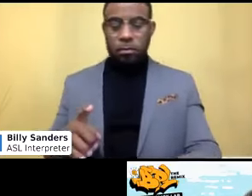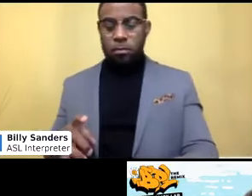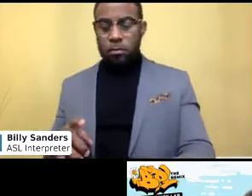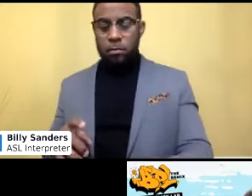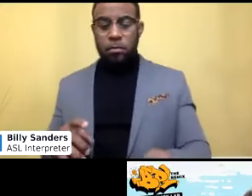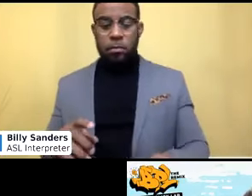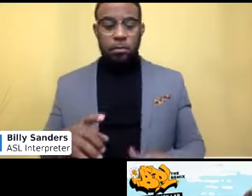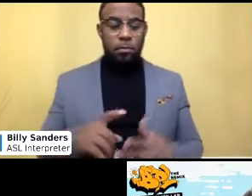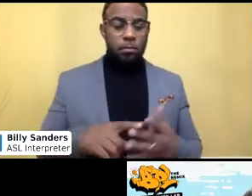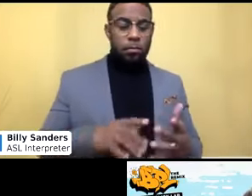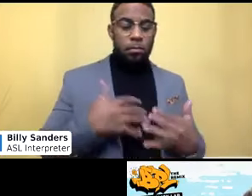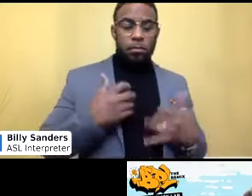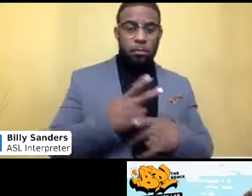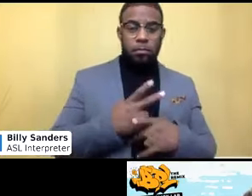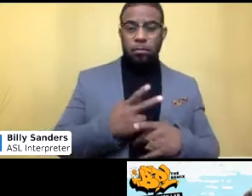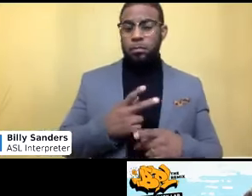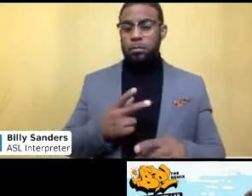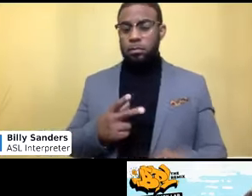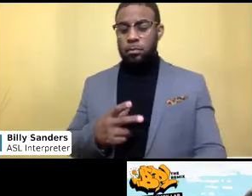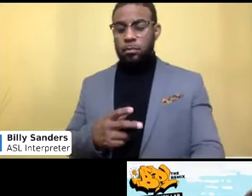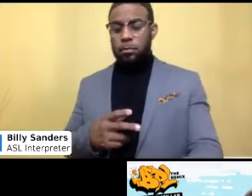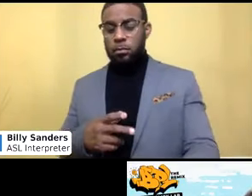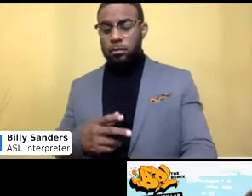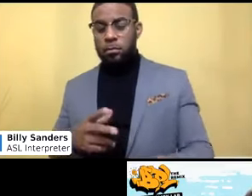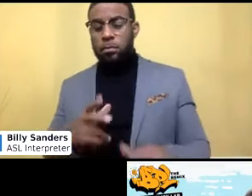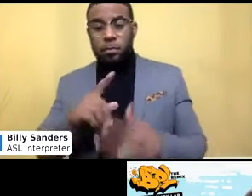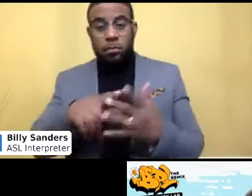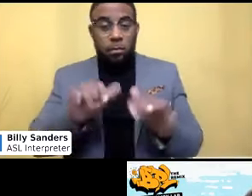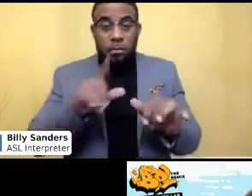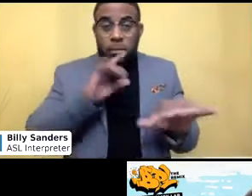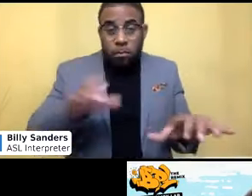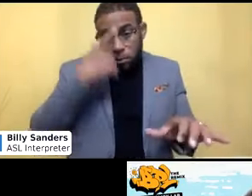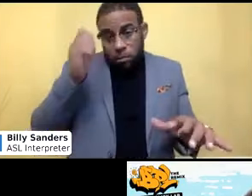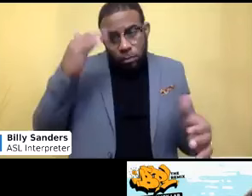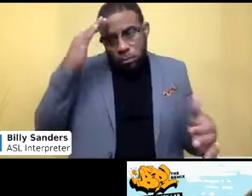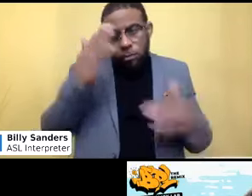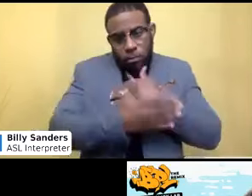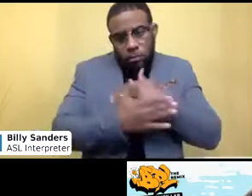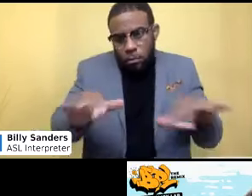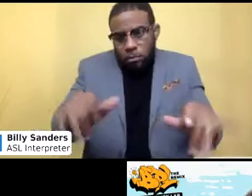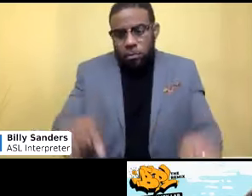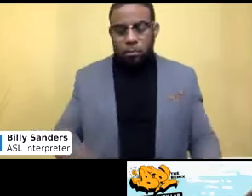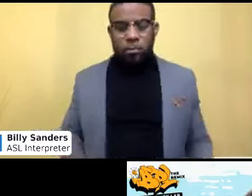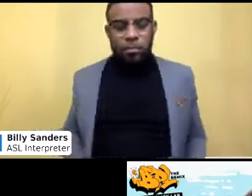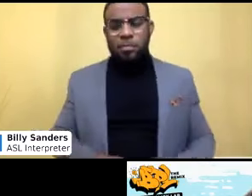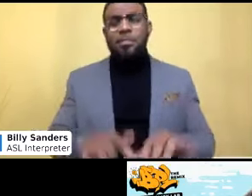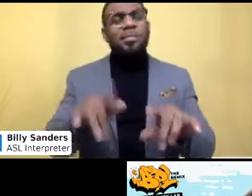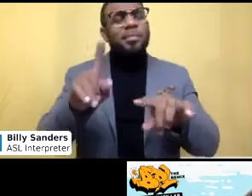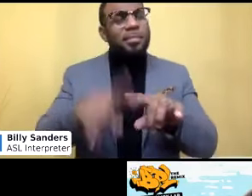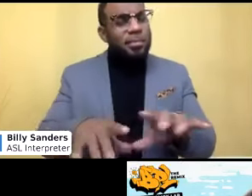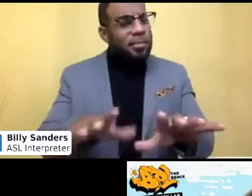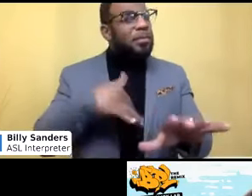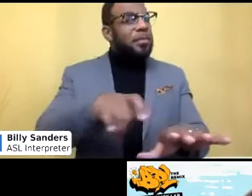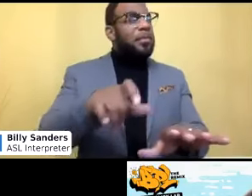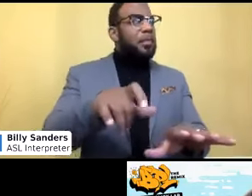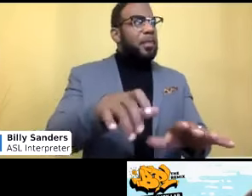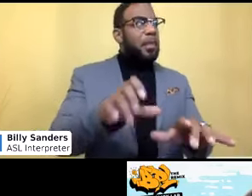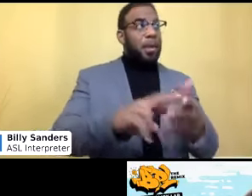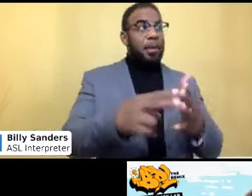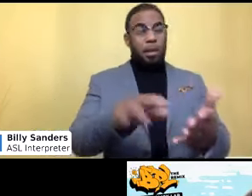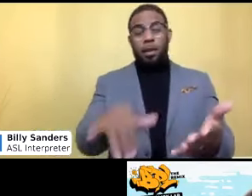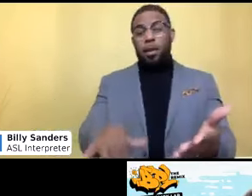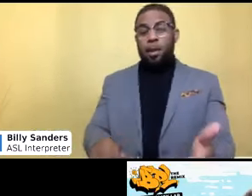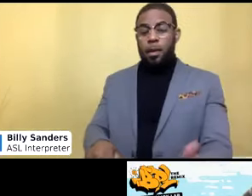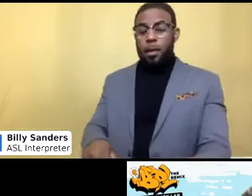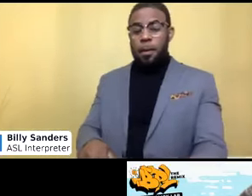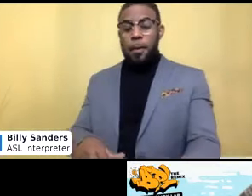the healthcare, those kind of things, all of that. Where and it can be done because we know countries do it, but it can't. But we have, which means though